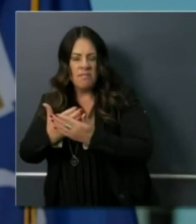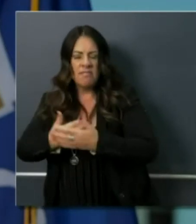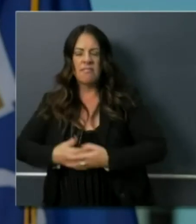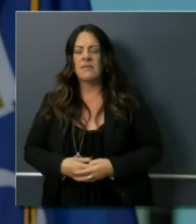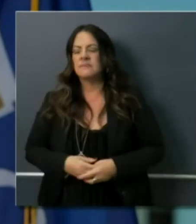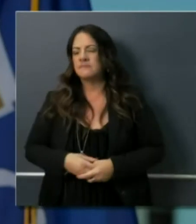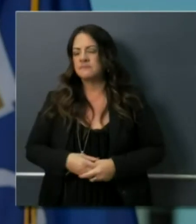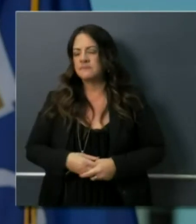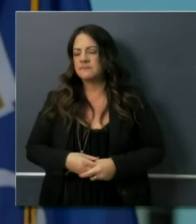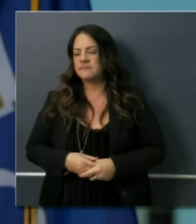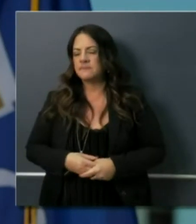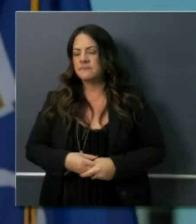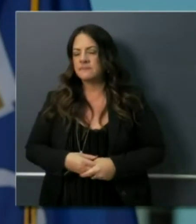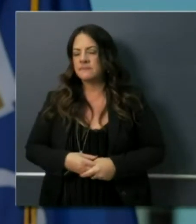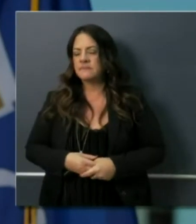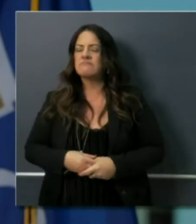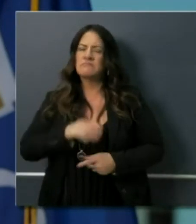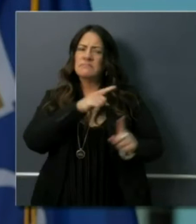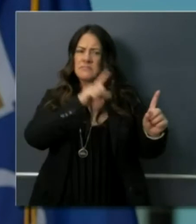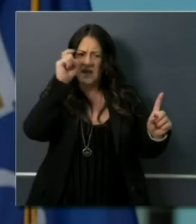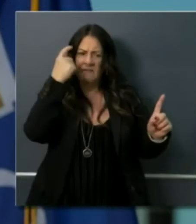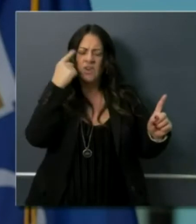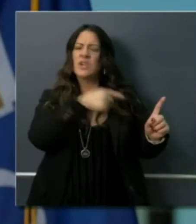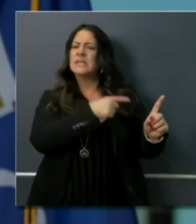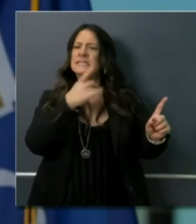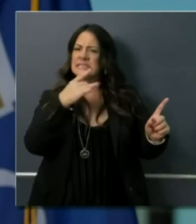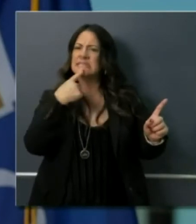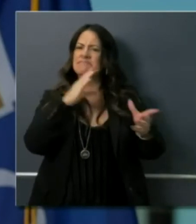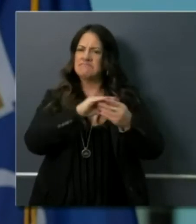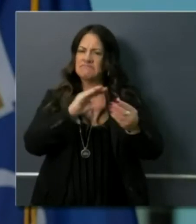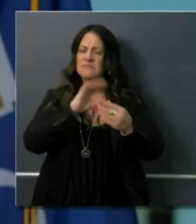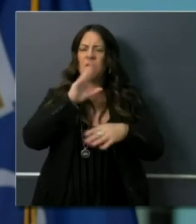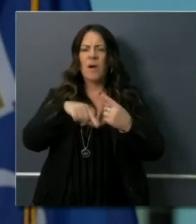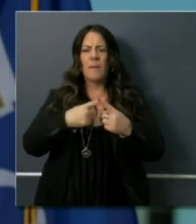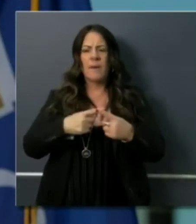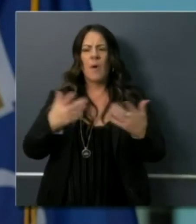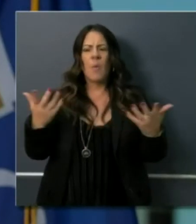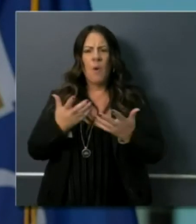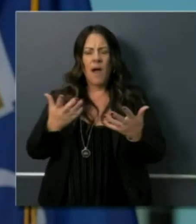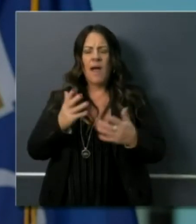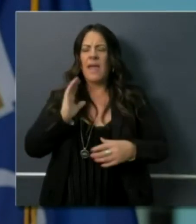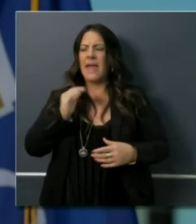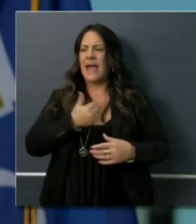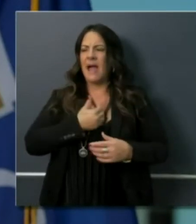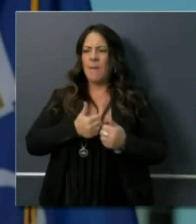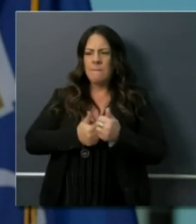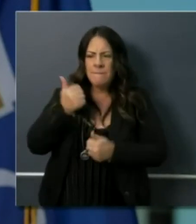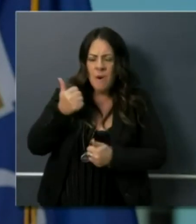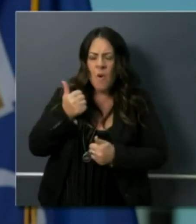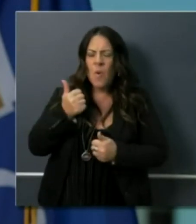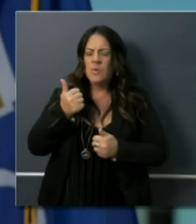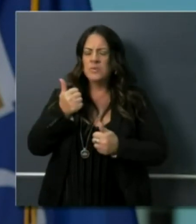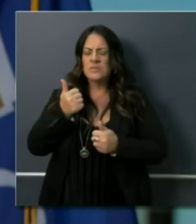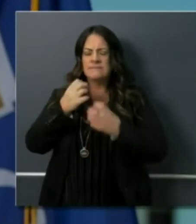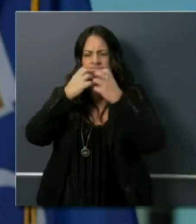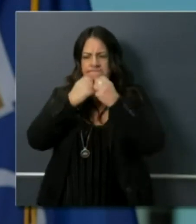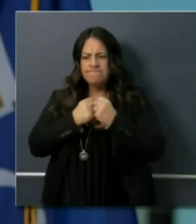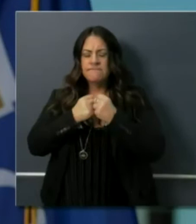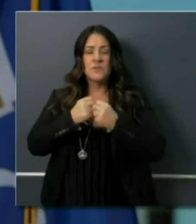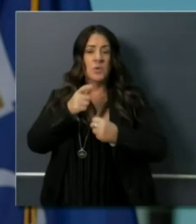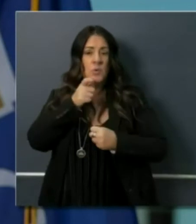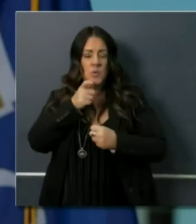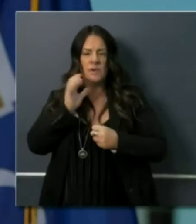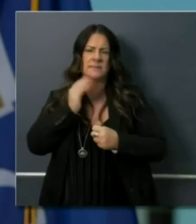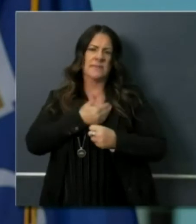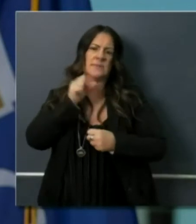moment ago, really strengthen our ability to wrap around our vulnerable seniors, make sure that we're doing all that we can